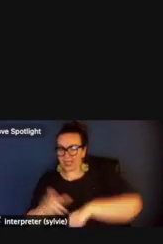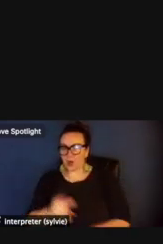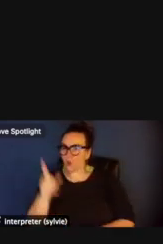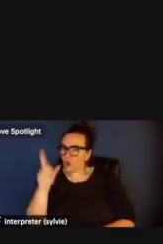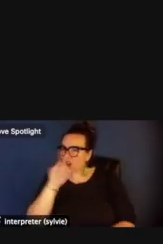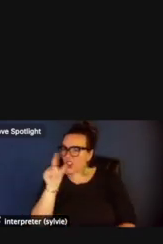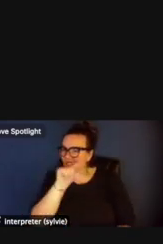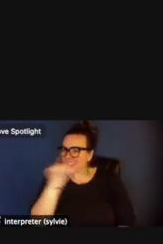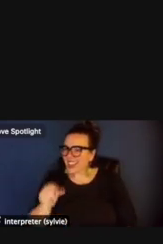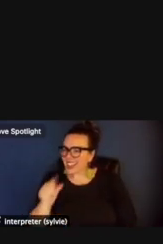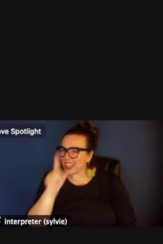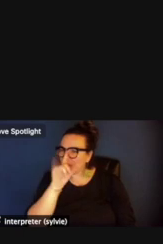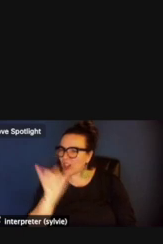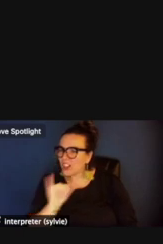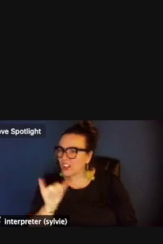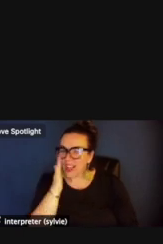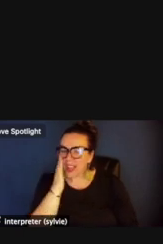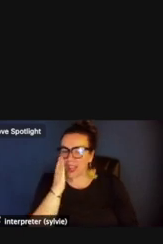Let me see.